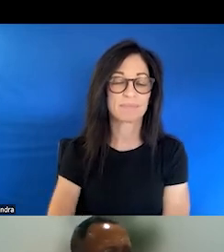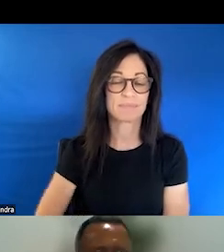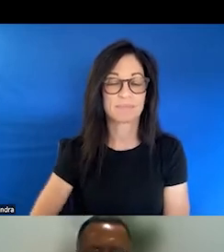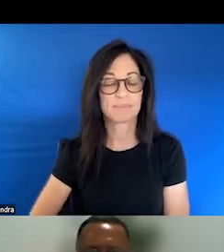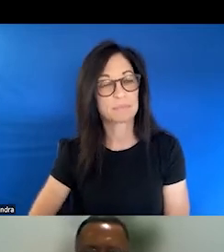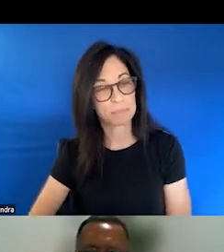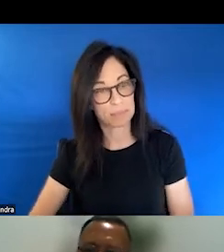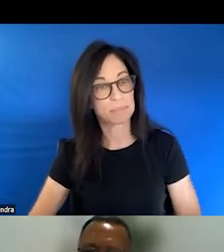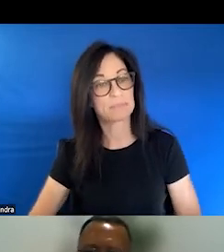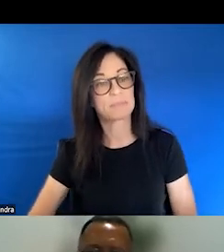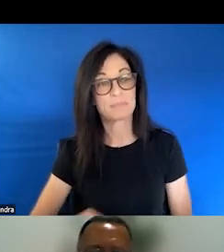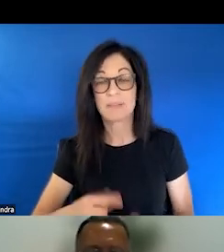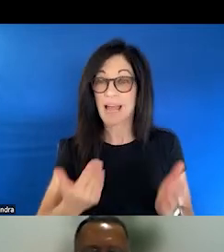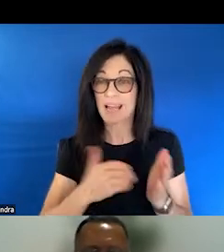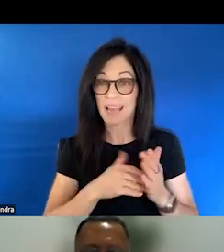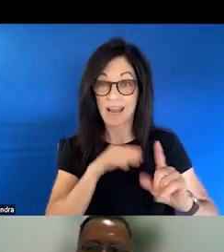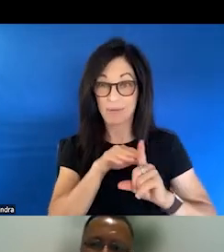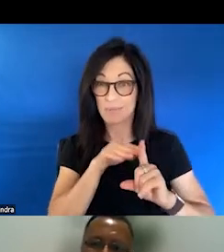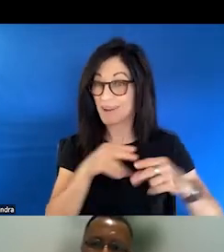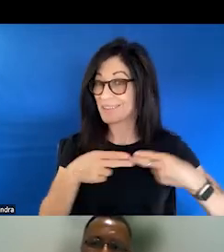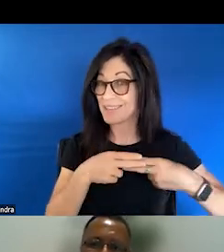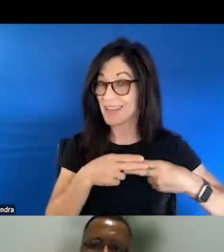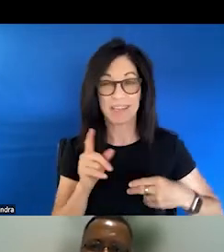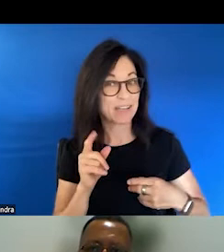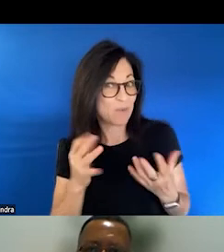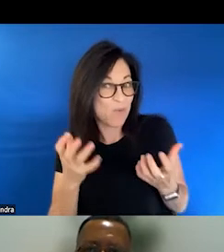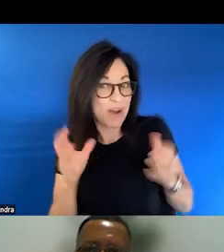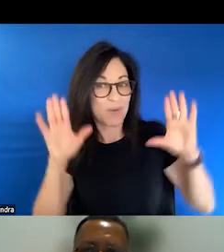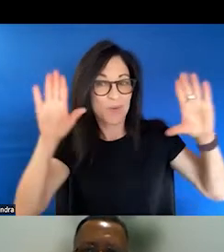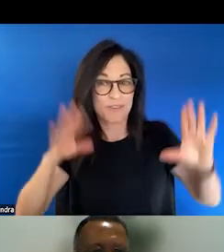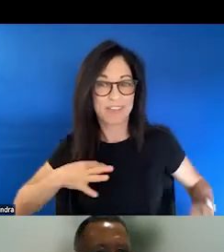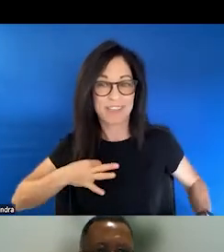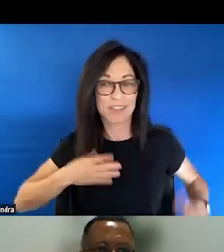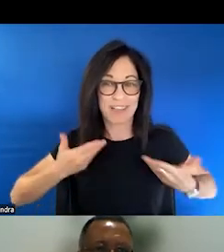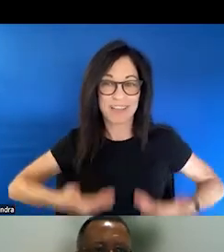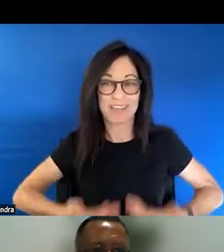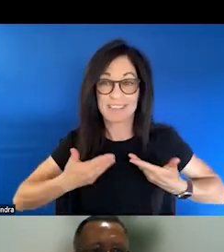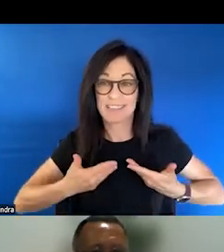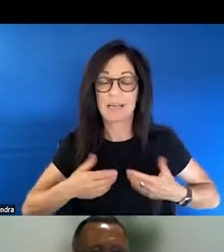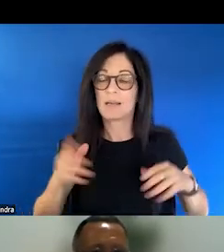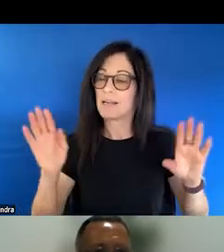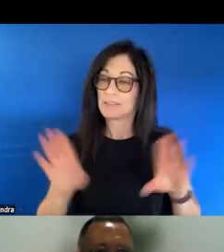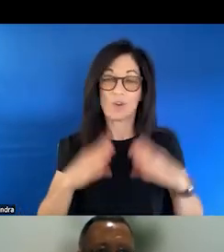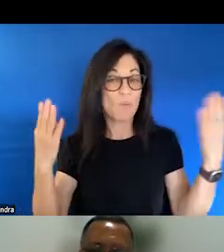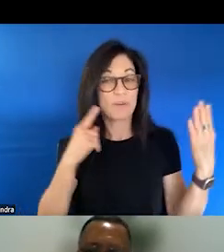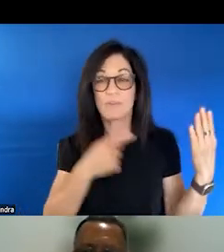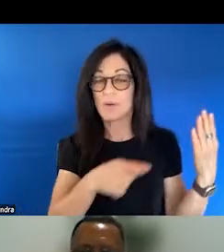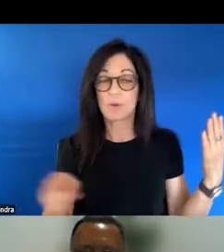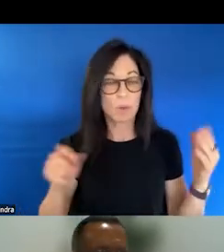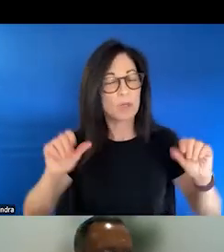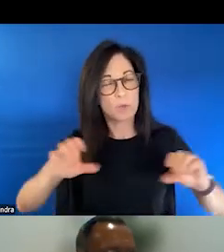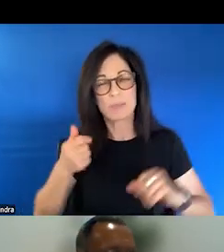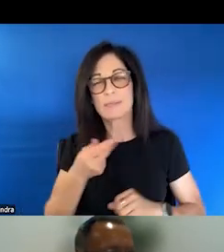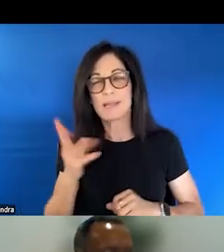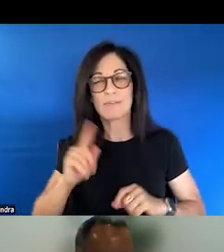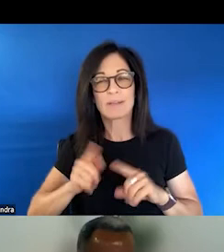And this is just a reminder slide for everyone that if you would like a wonderful t-shirt like this, it is open to you. You can do it in several ways.